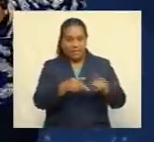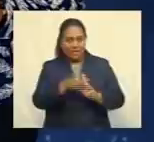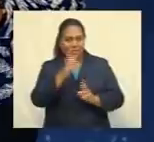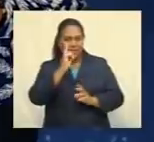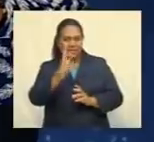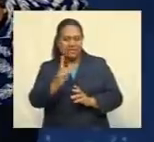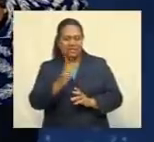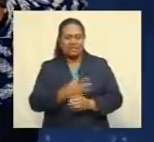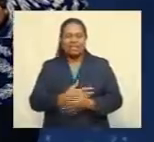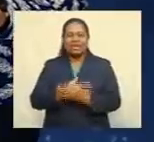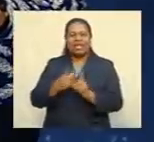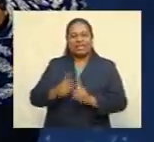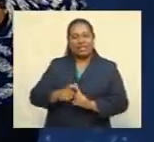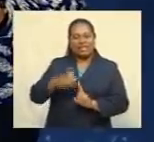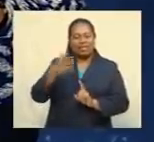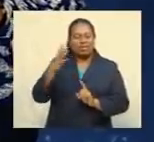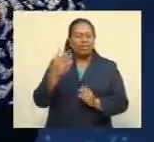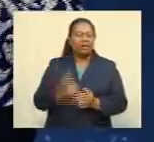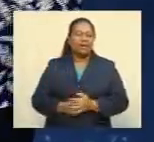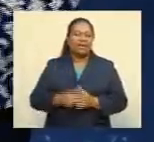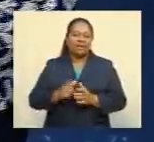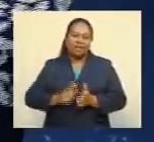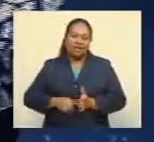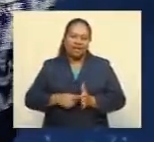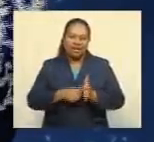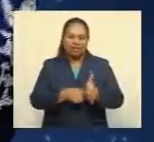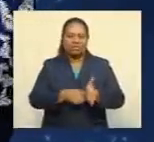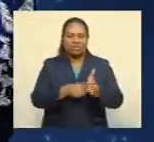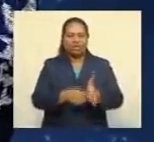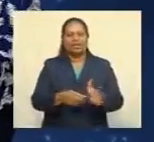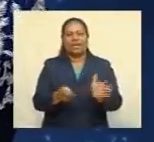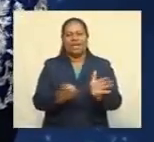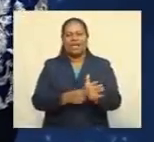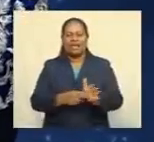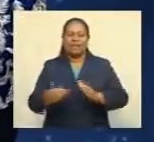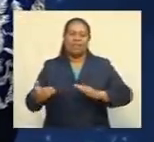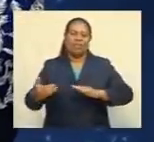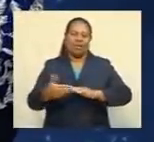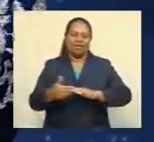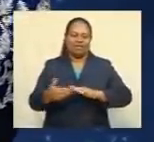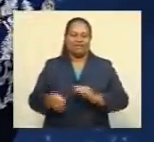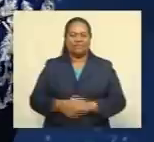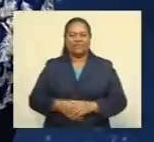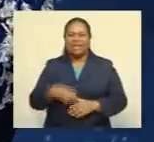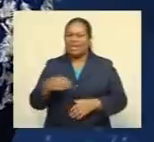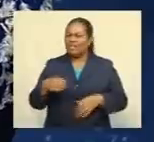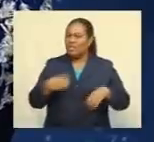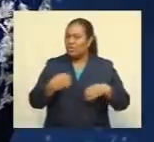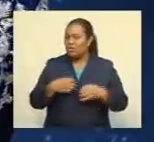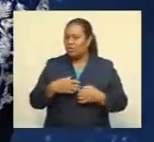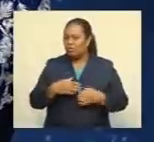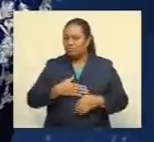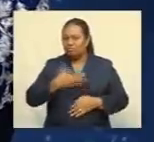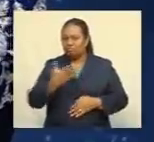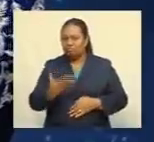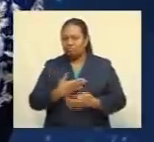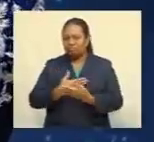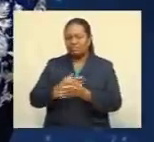Peck Harbour, Lautoka and Nambawalu. The interesting part is Lautoka was much more